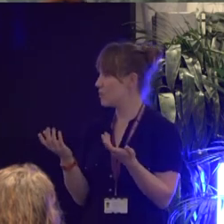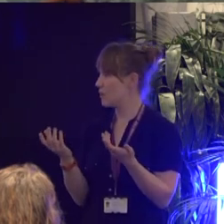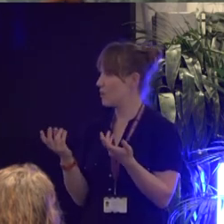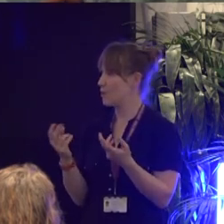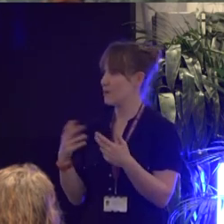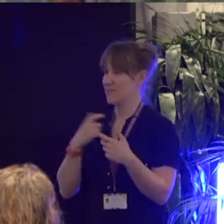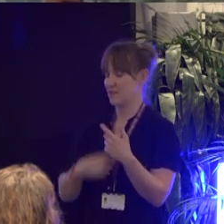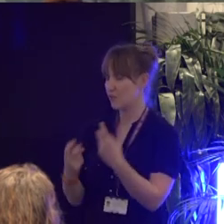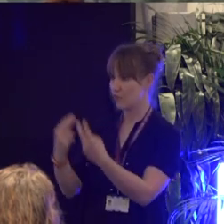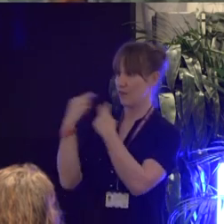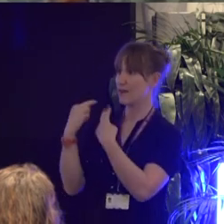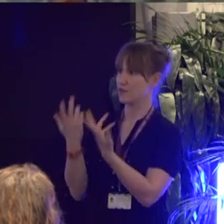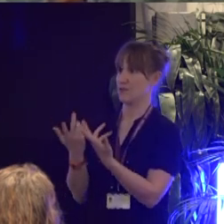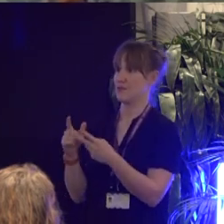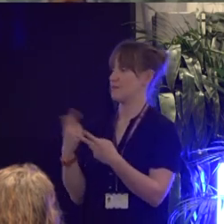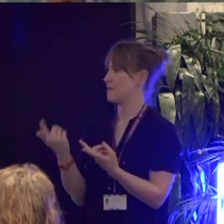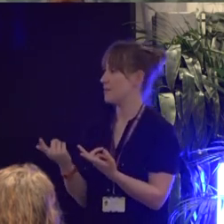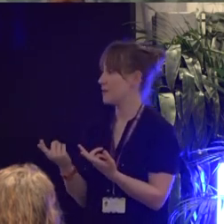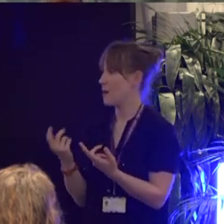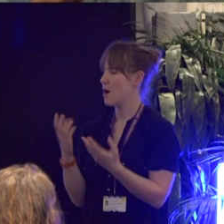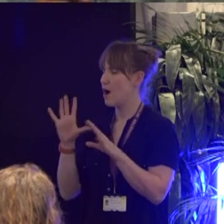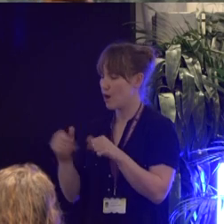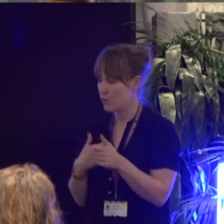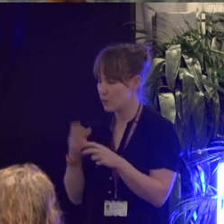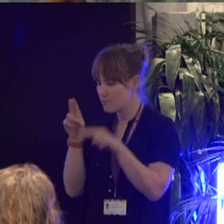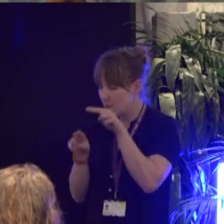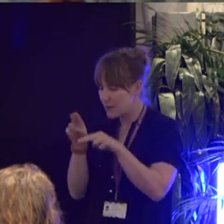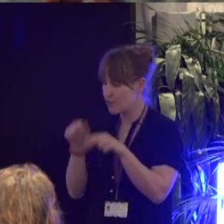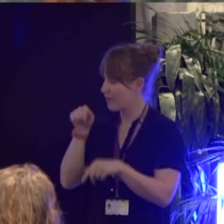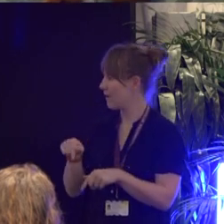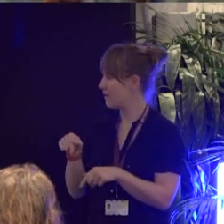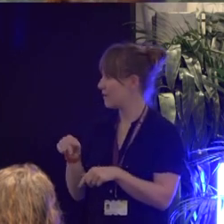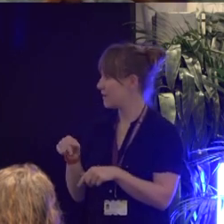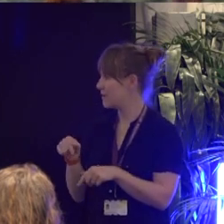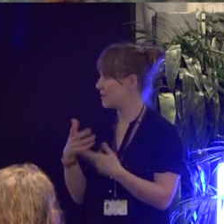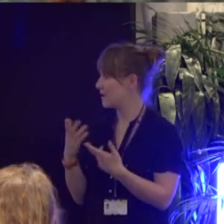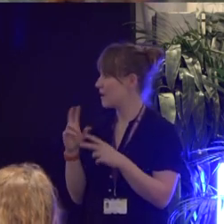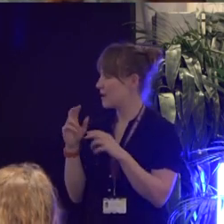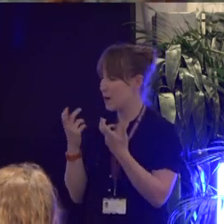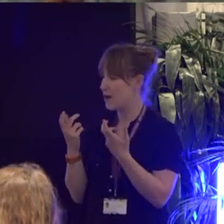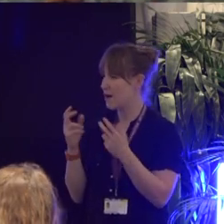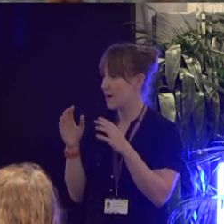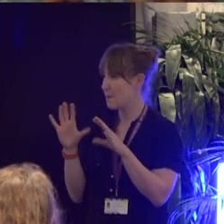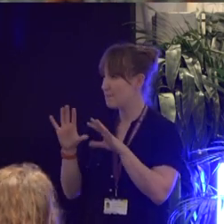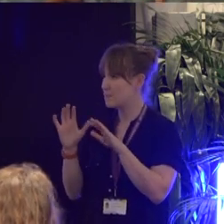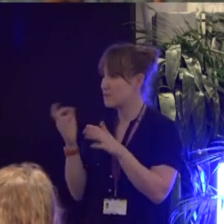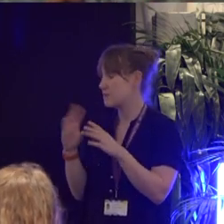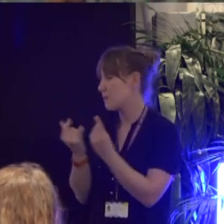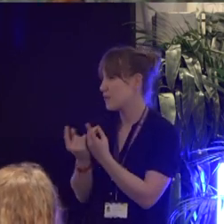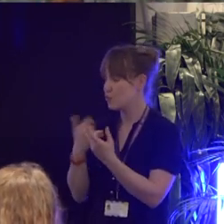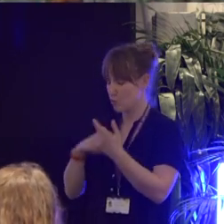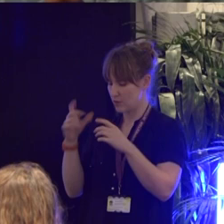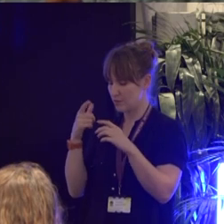self-reflection, how do you measure that? Something that you then sort of adopt for it to be something you want to actually look into and do more of, like, how do